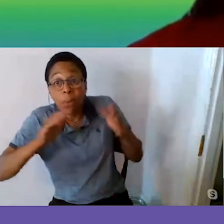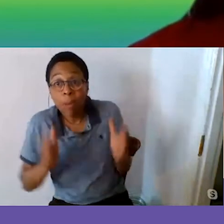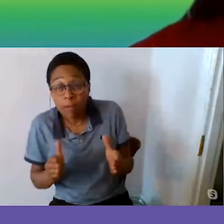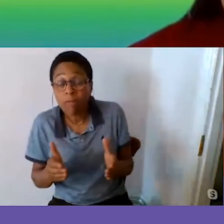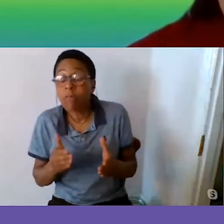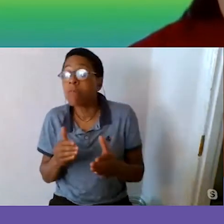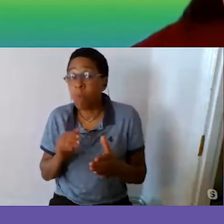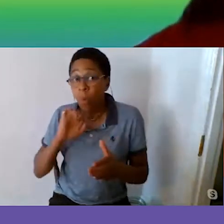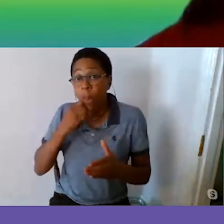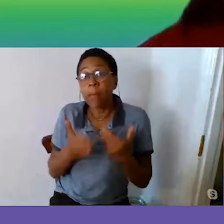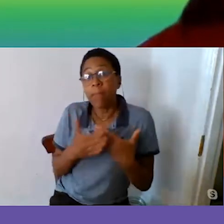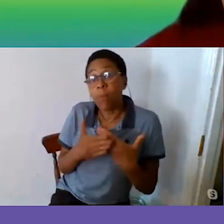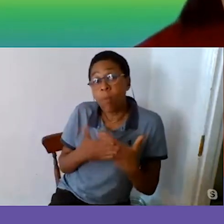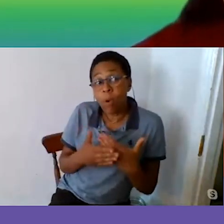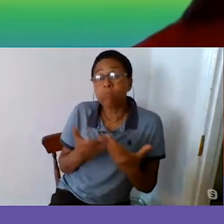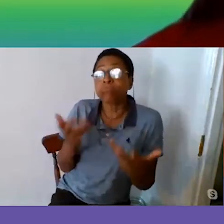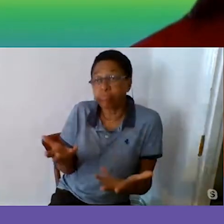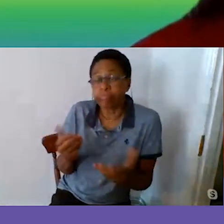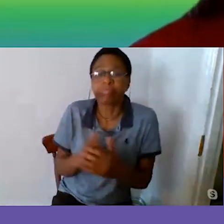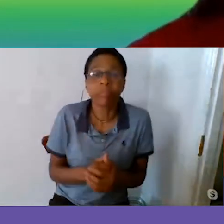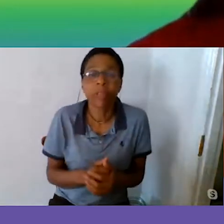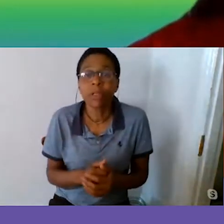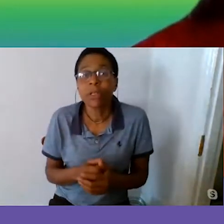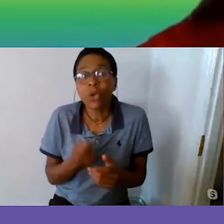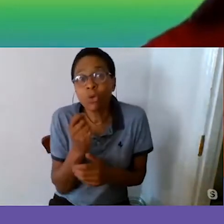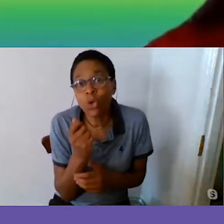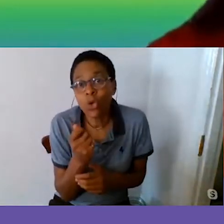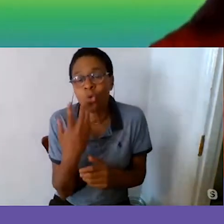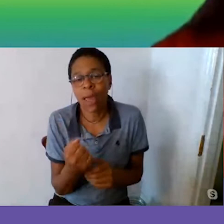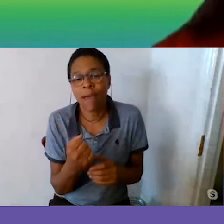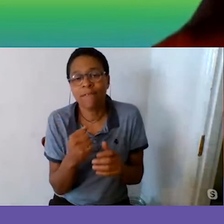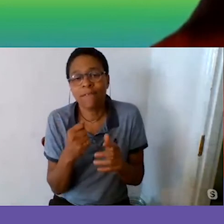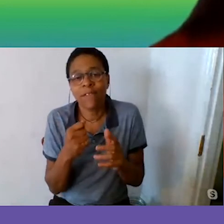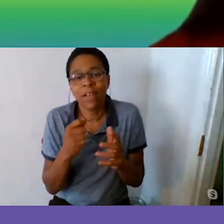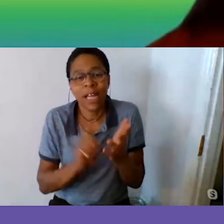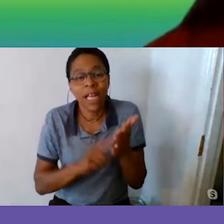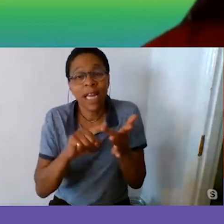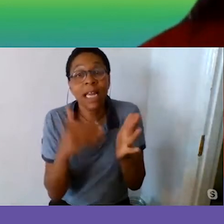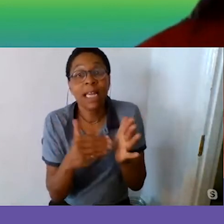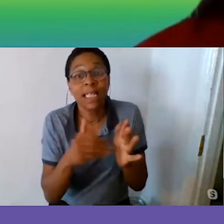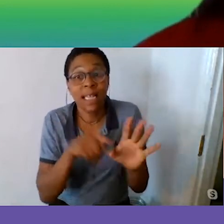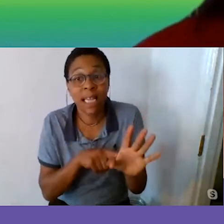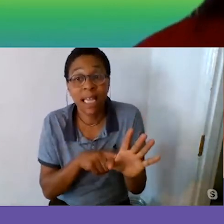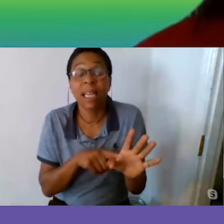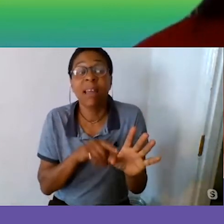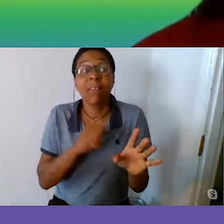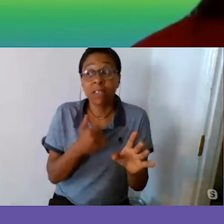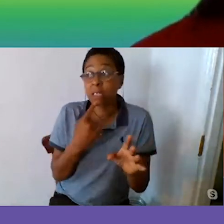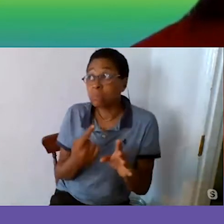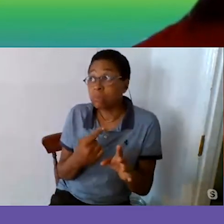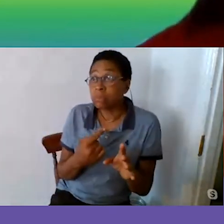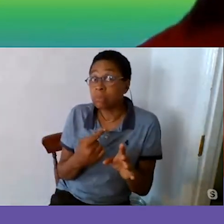get Lizzie, so our first Kristen Stewart film, which, you know, I literally had someone on Twitter say, do you have any Kristen Stewart films? And